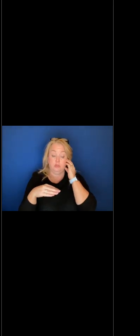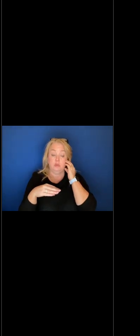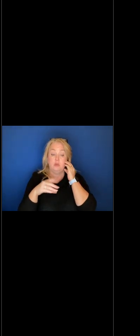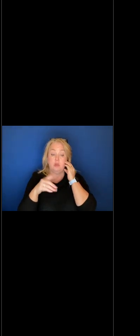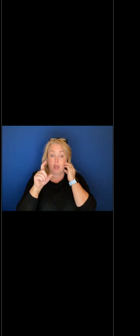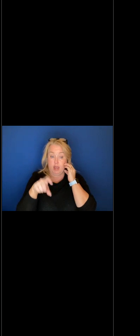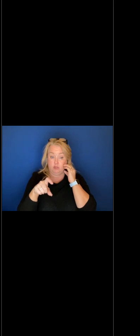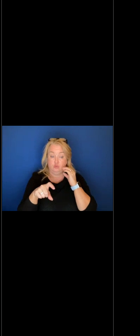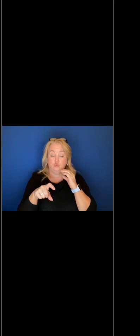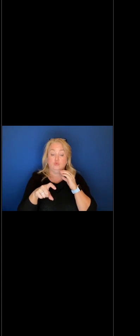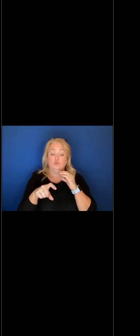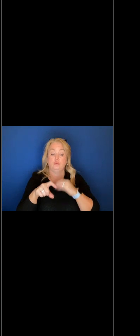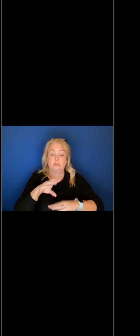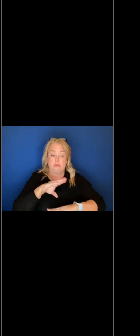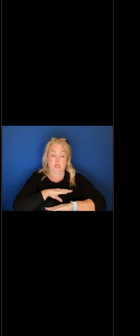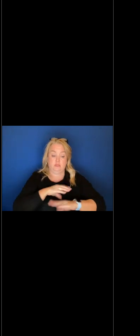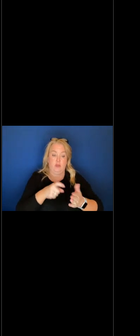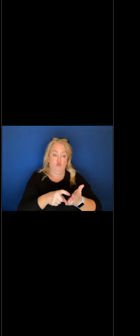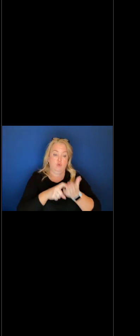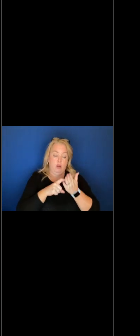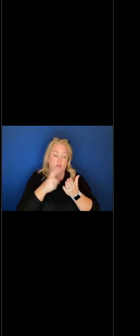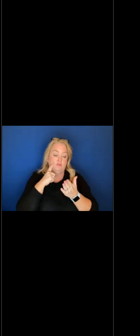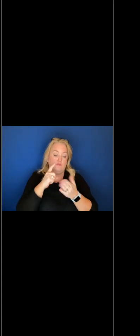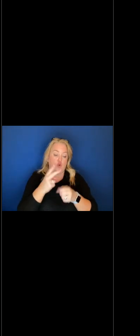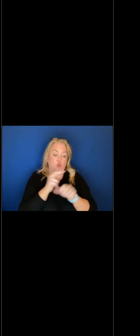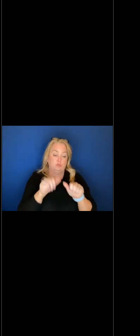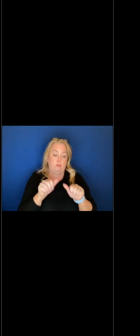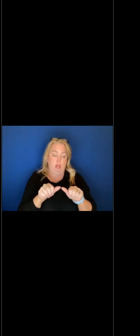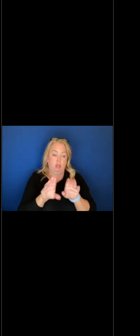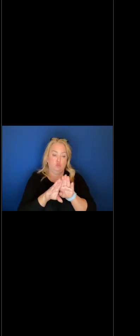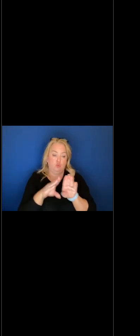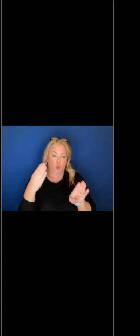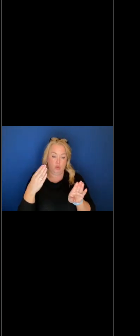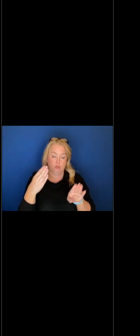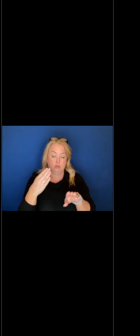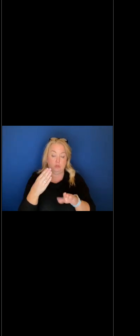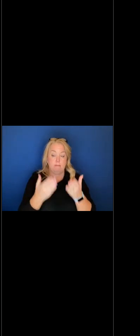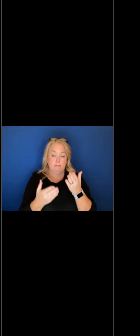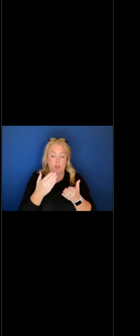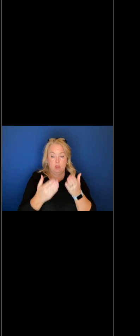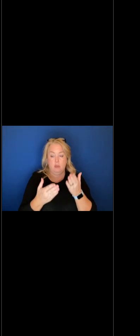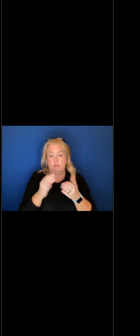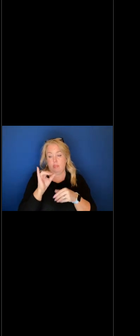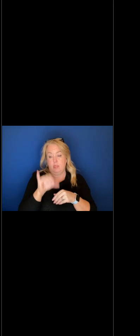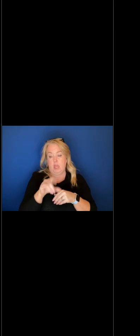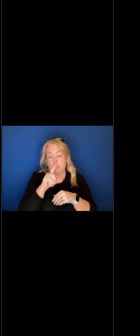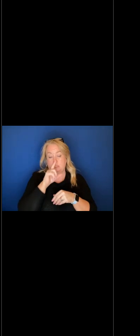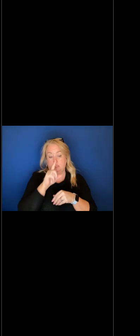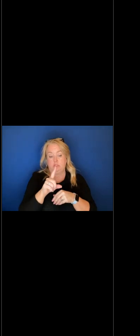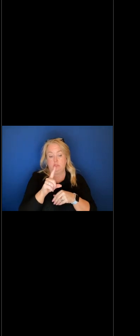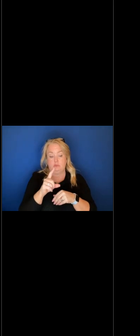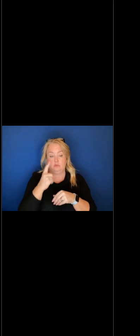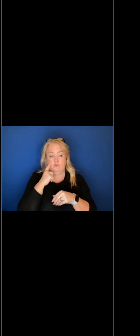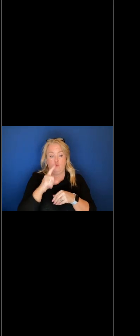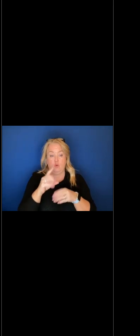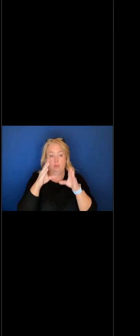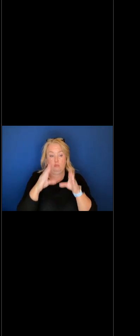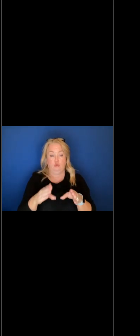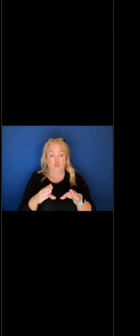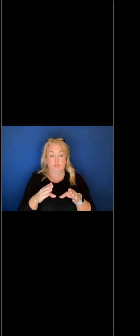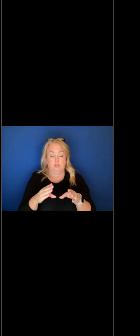to meet the requirements for usable doors. And that makes it possible for the resident later